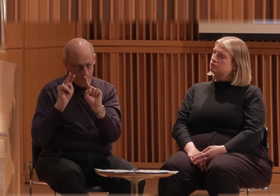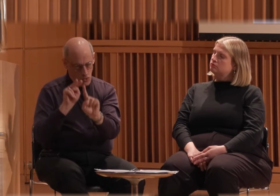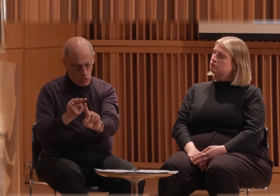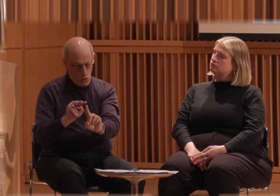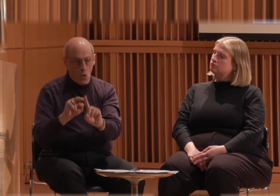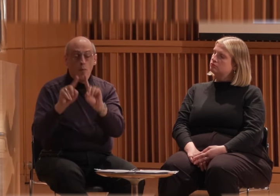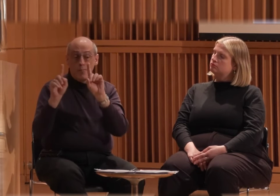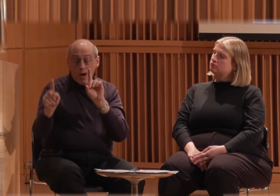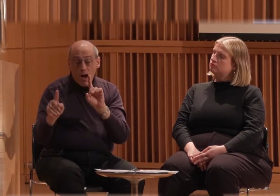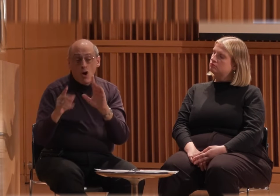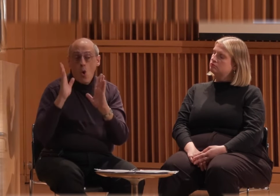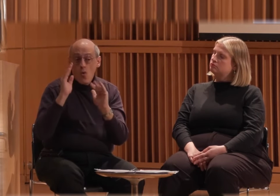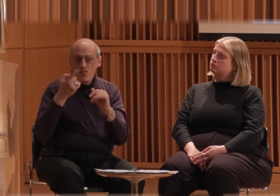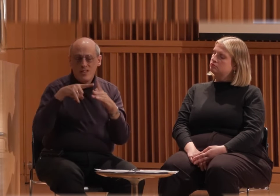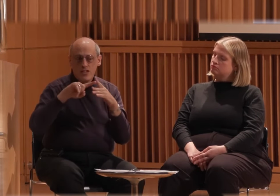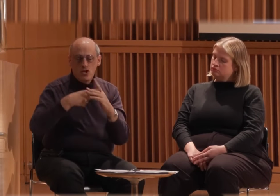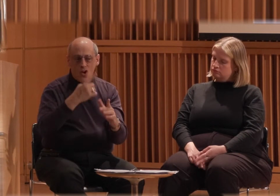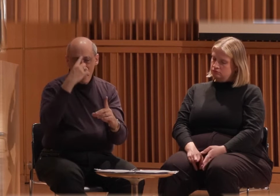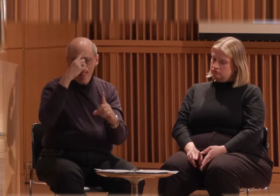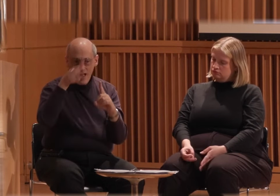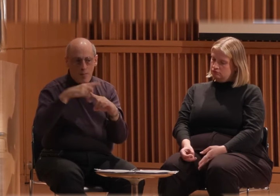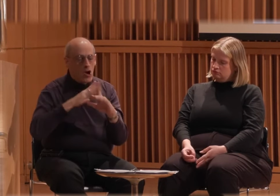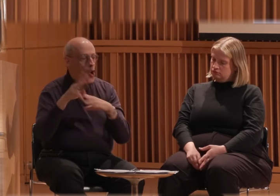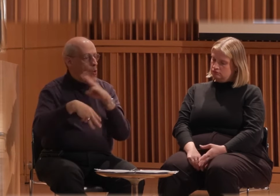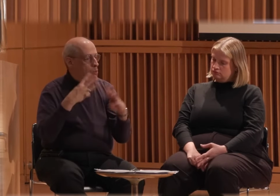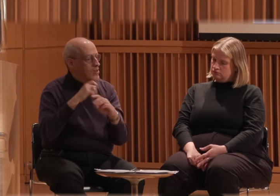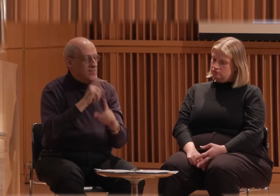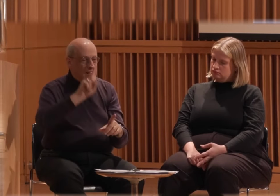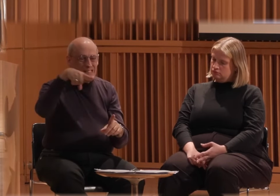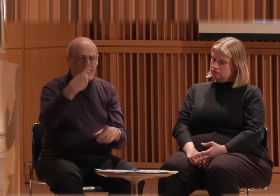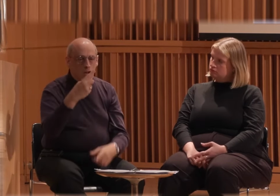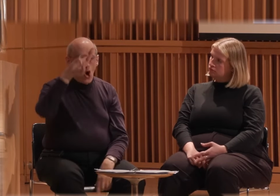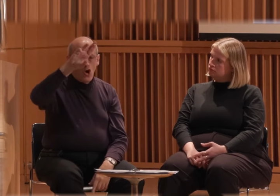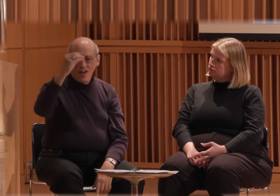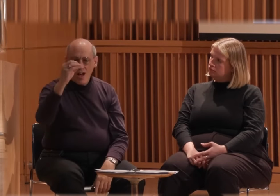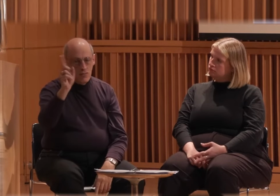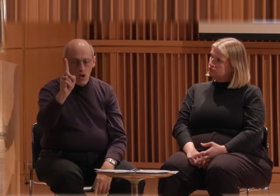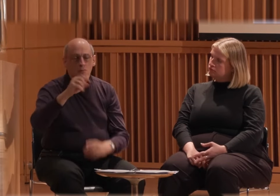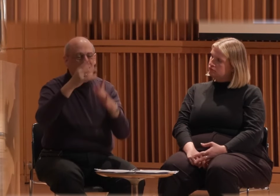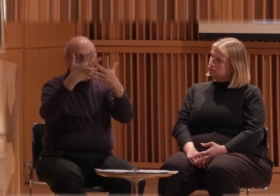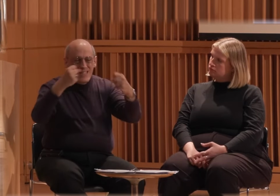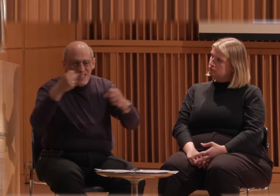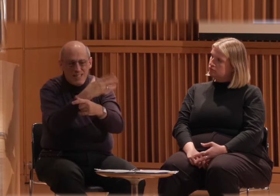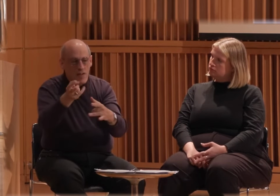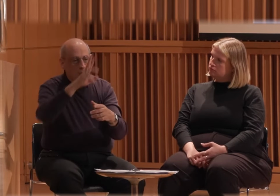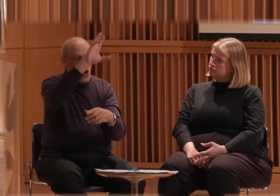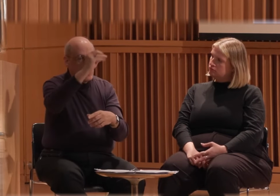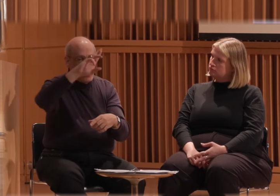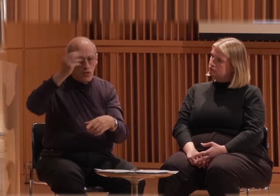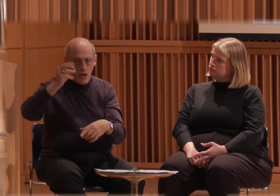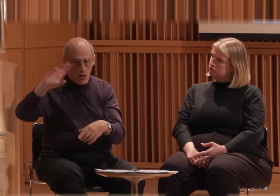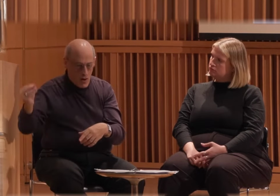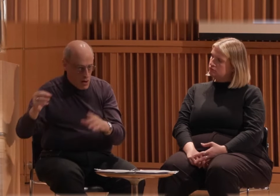I hope we start thinking of our world not as a single R-naught, but as a bunch of different R-naughts.